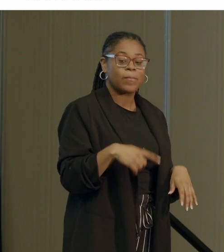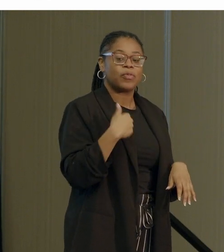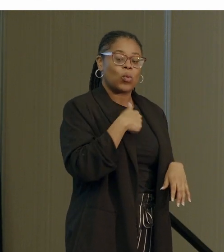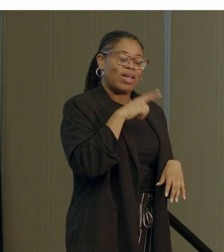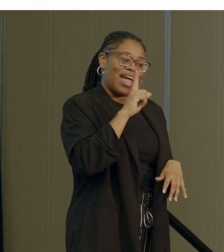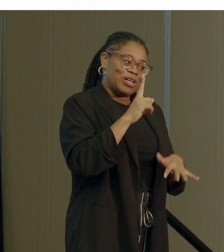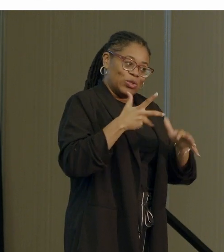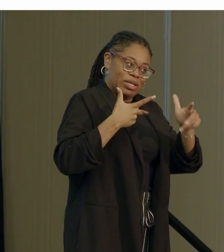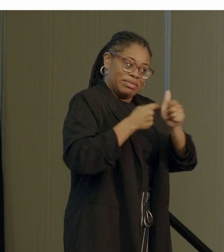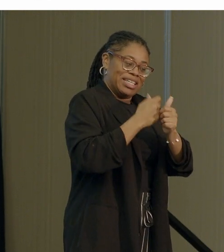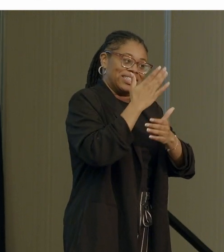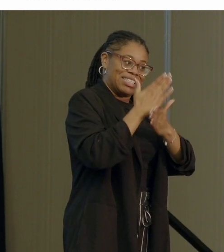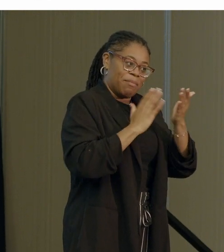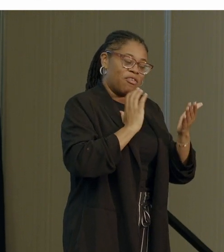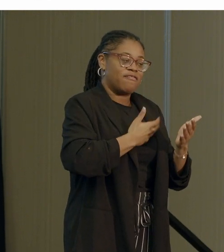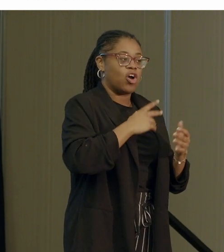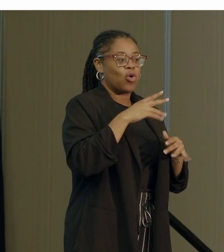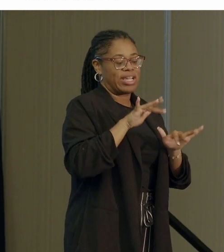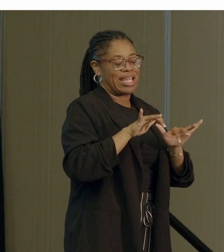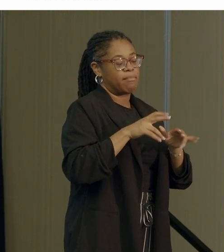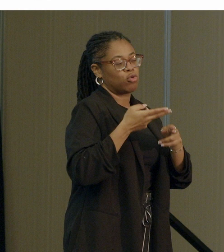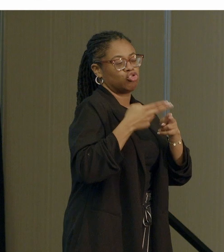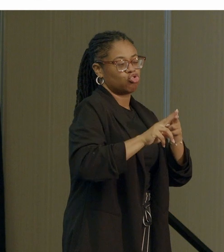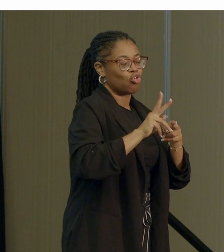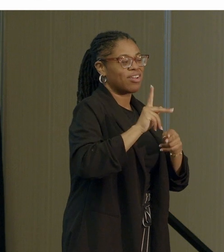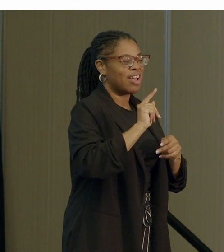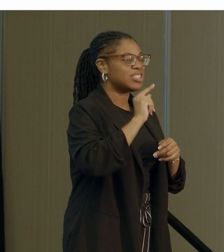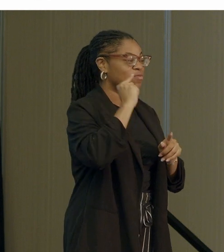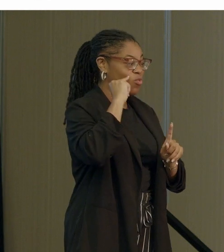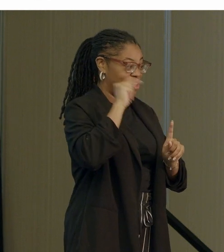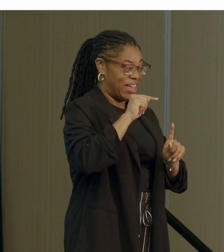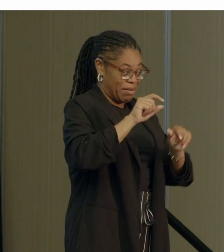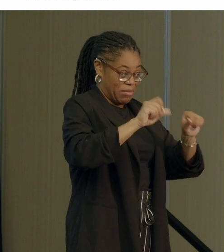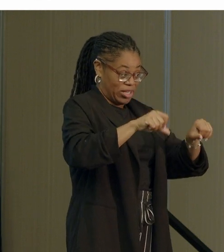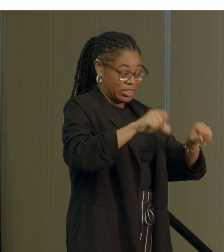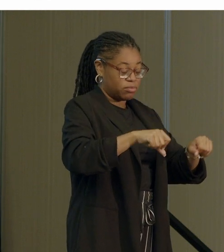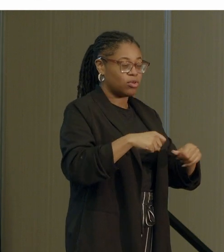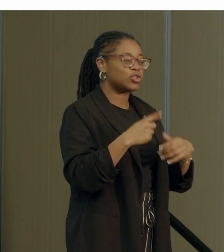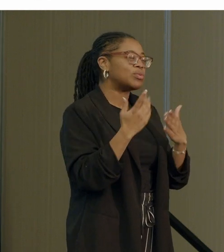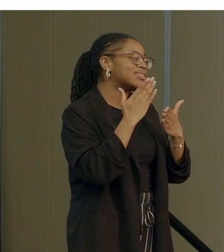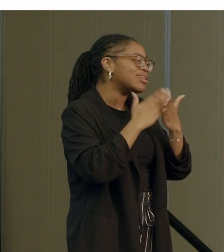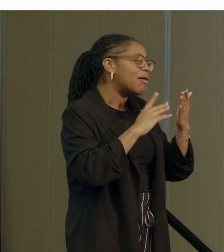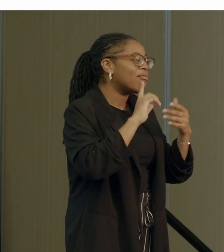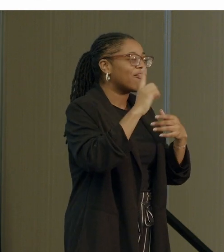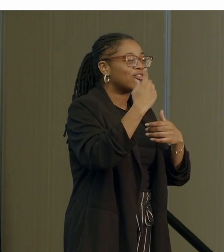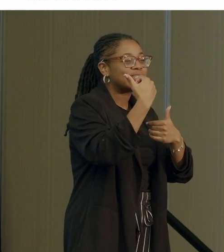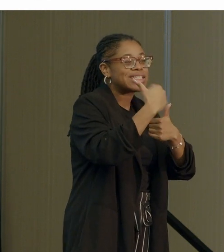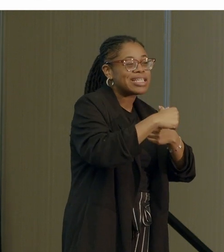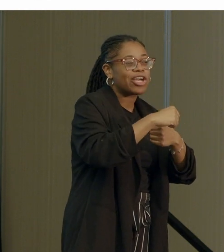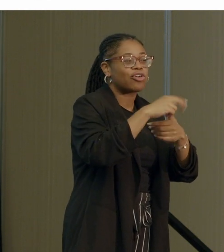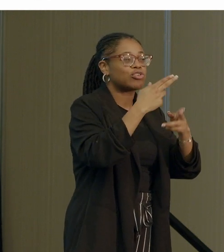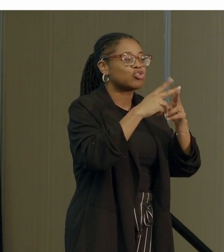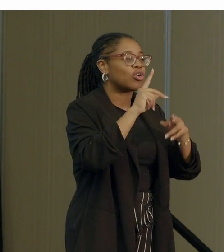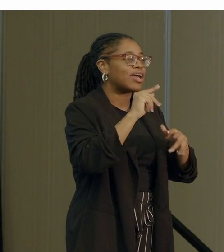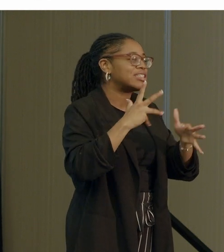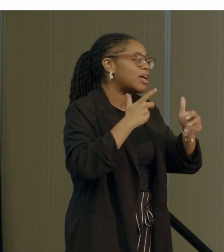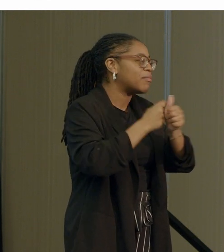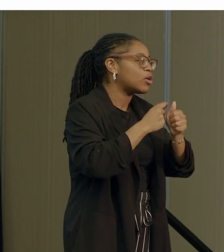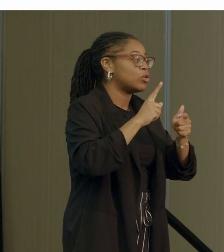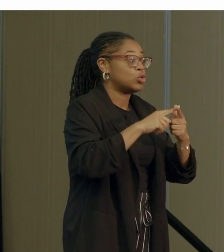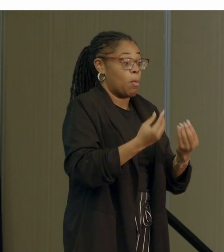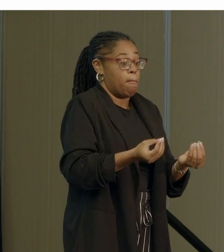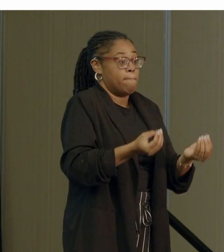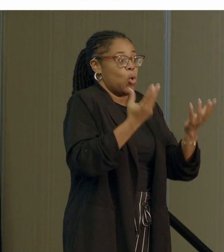to update some of our keyboard shortcuts within Drive to make this possible. So some of our first letter keyboard shortcuts have been updated to